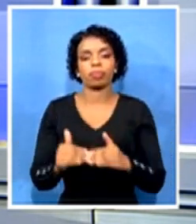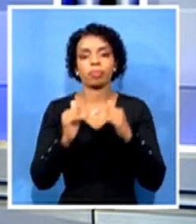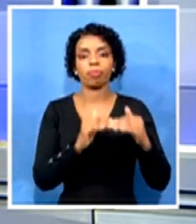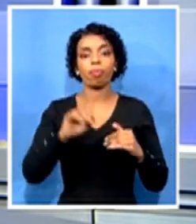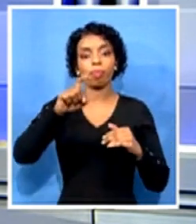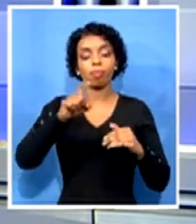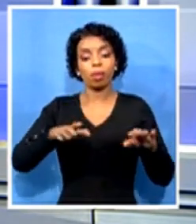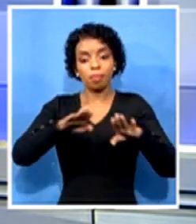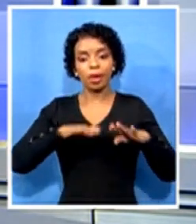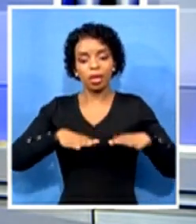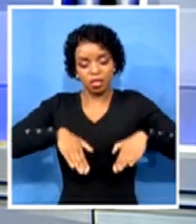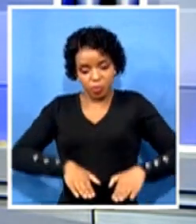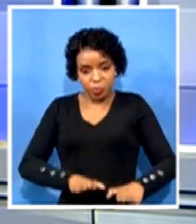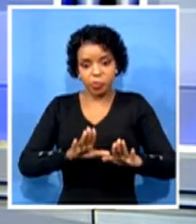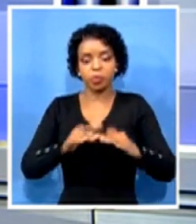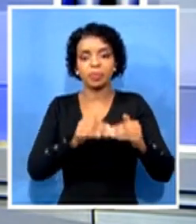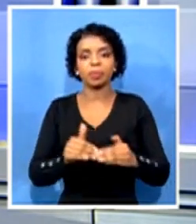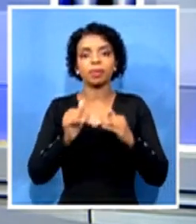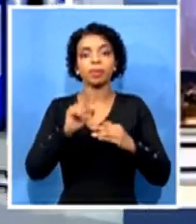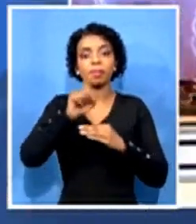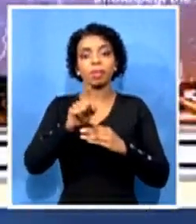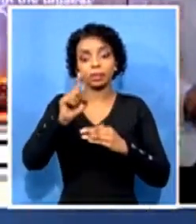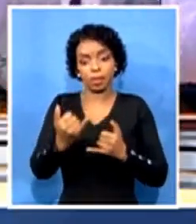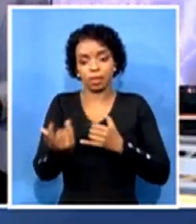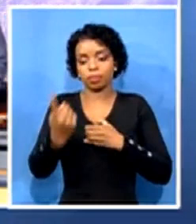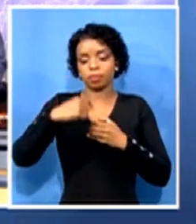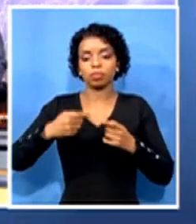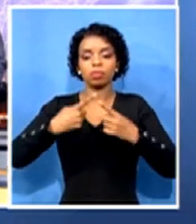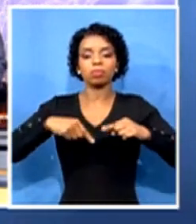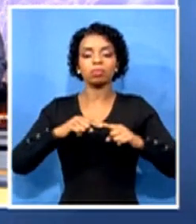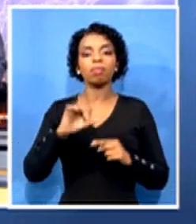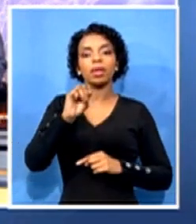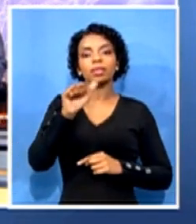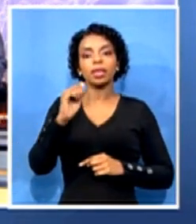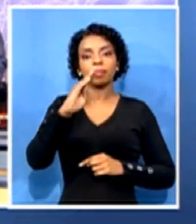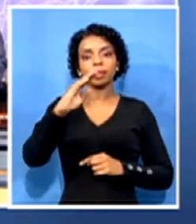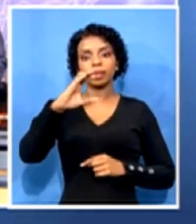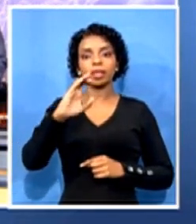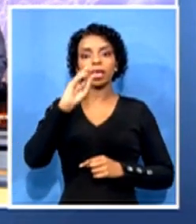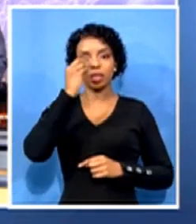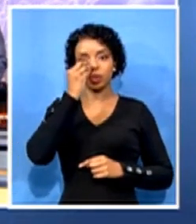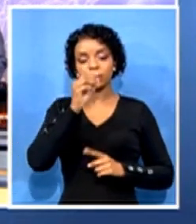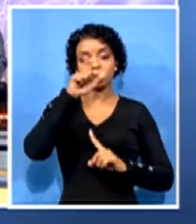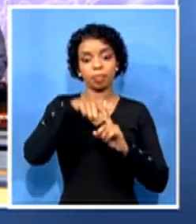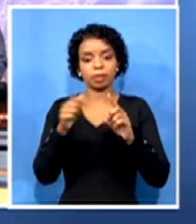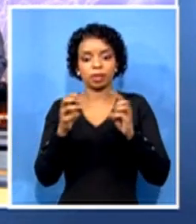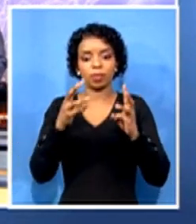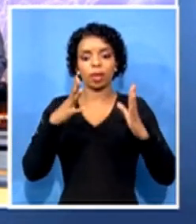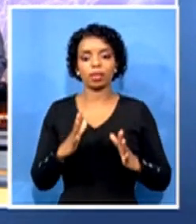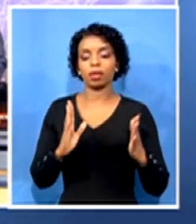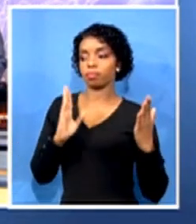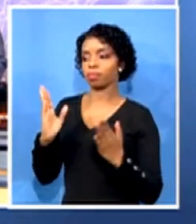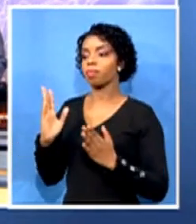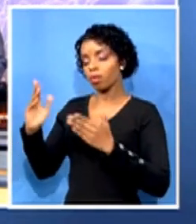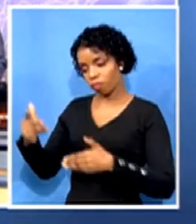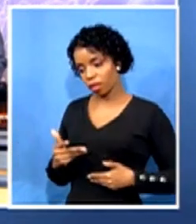joined by SABC News meteorologist Azwitakadzi. Tuwani. Azwi, welcome to SABC News' The Agenda.